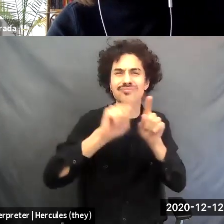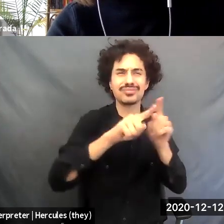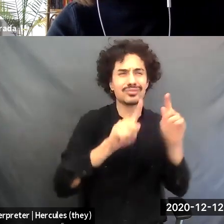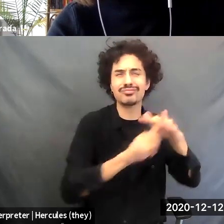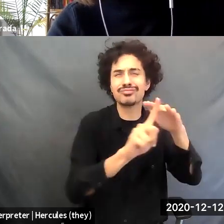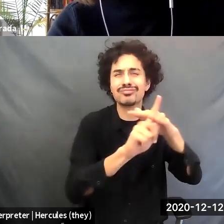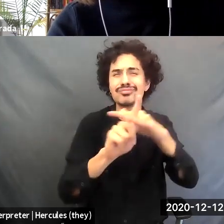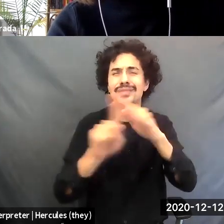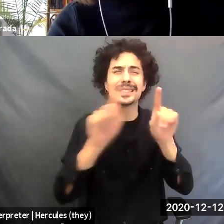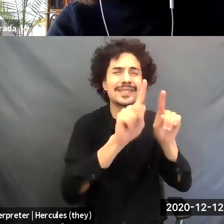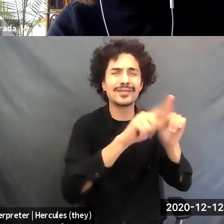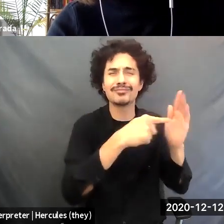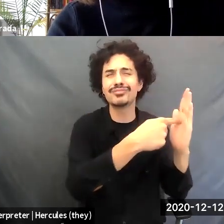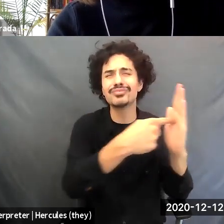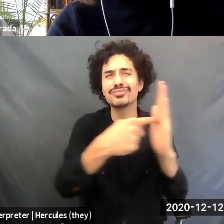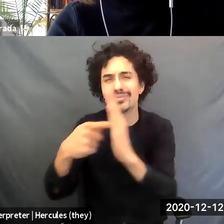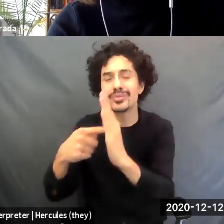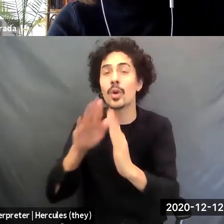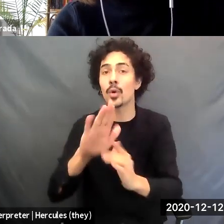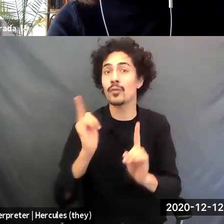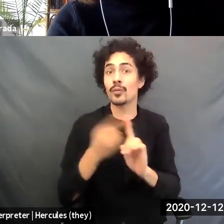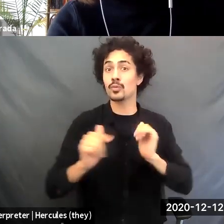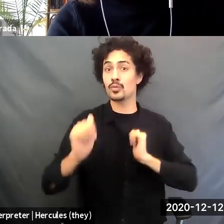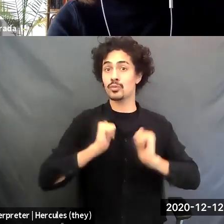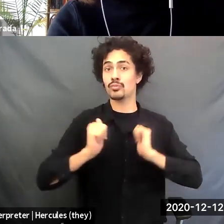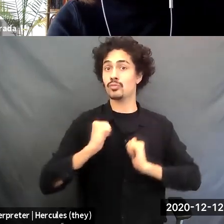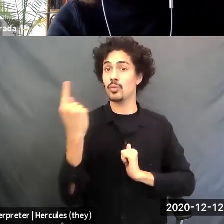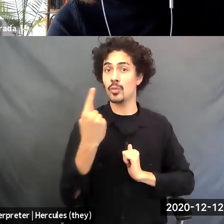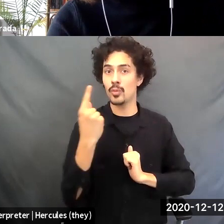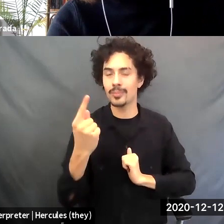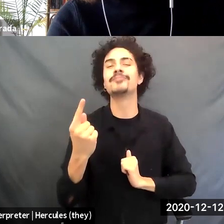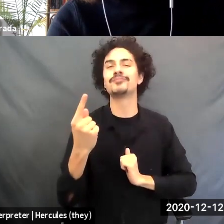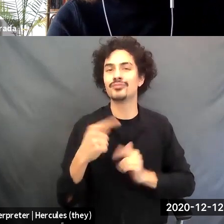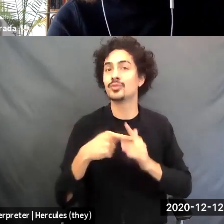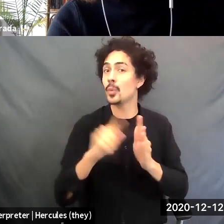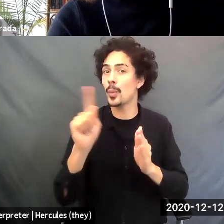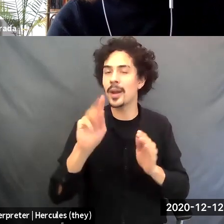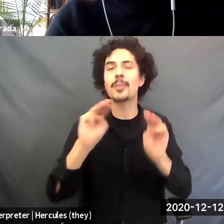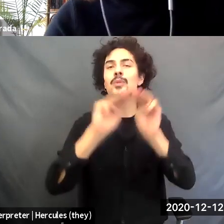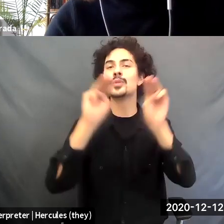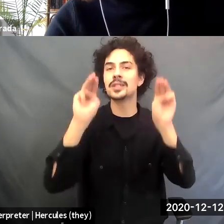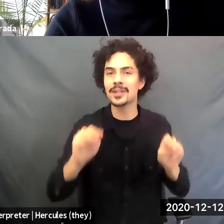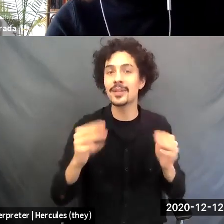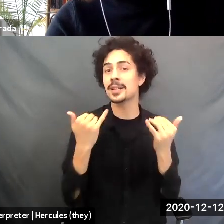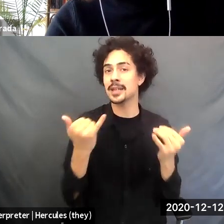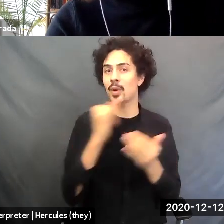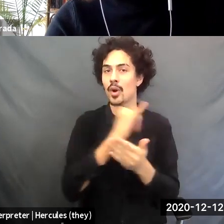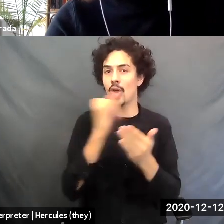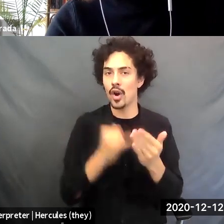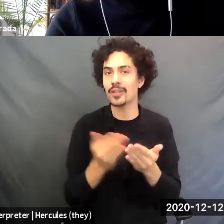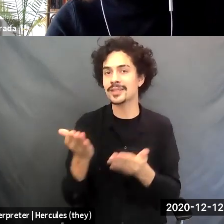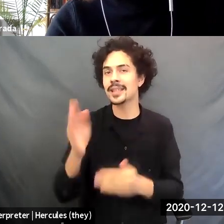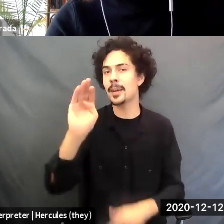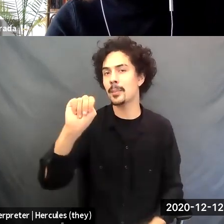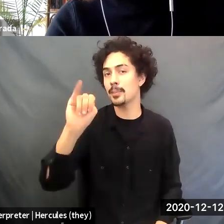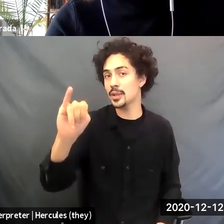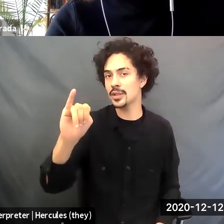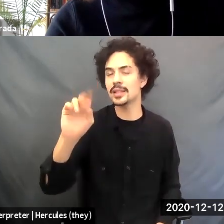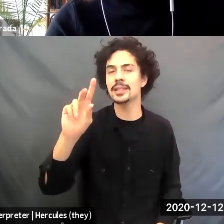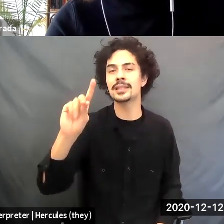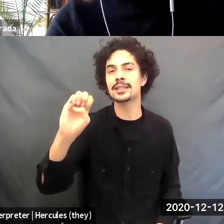forthcoming solo show will be opening at the Museum of Contemporary Arts in Detroit in the spring of 2021.